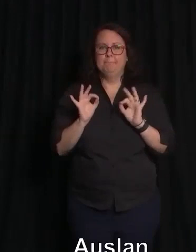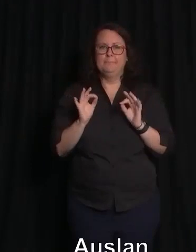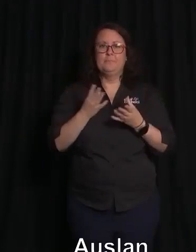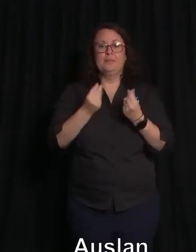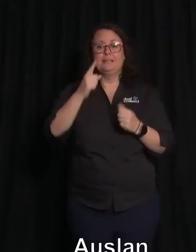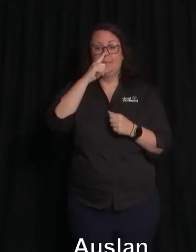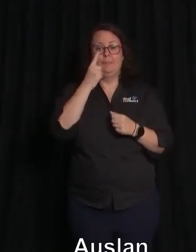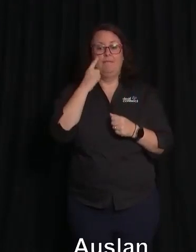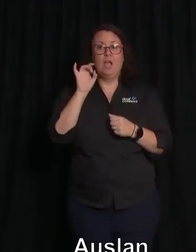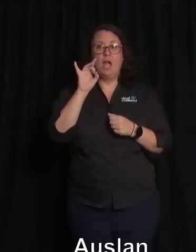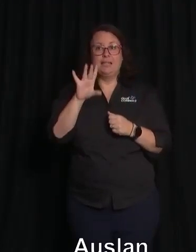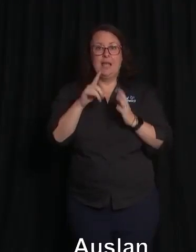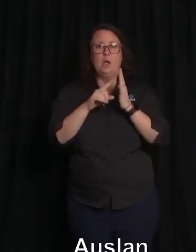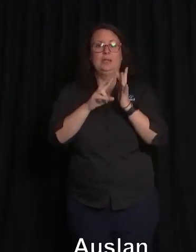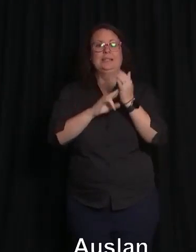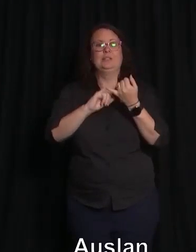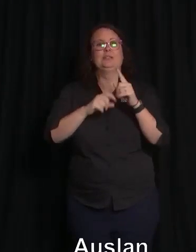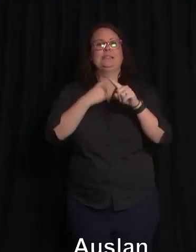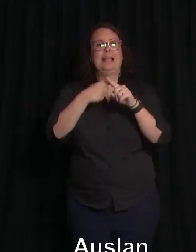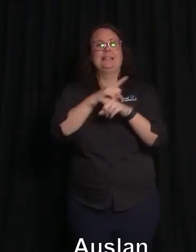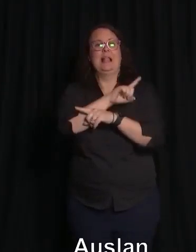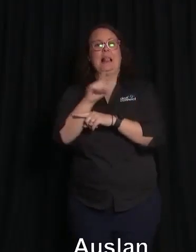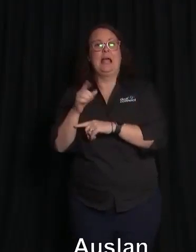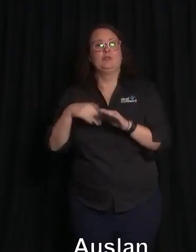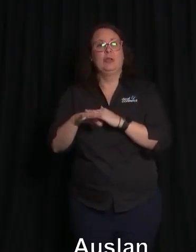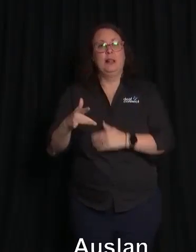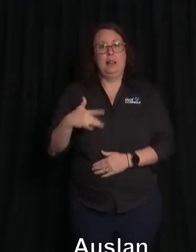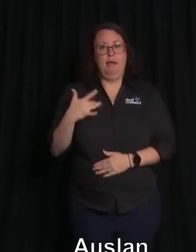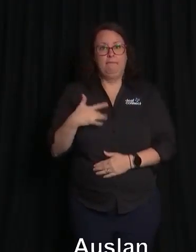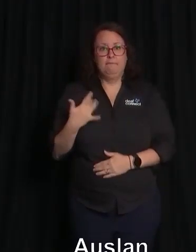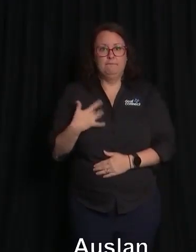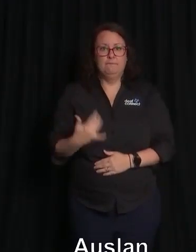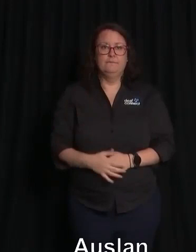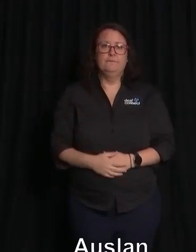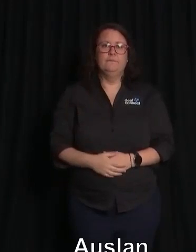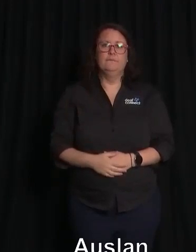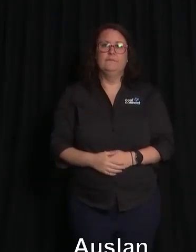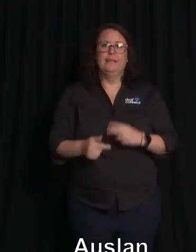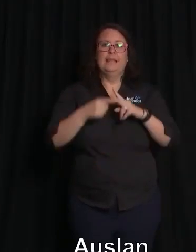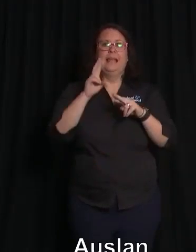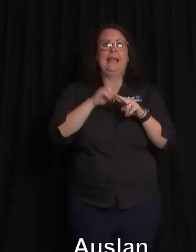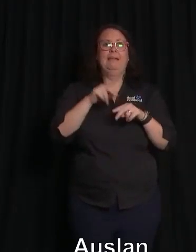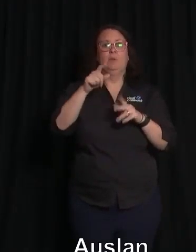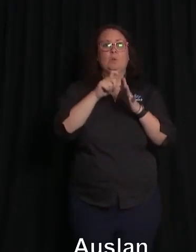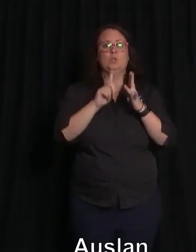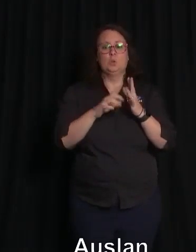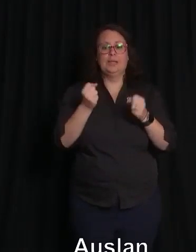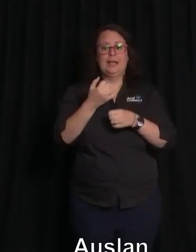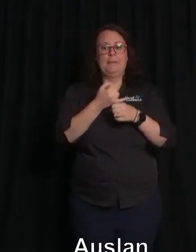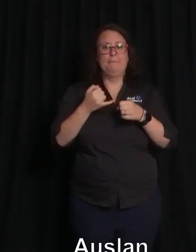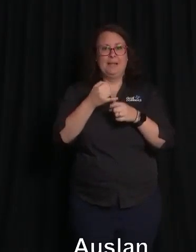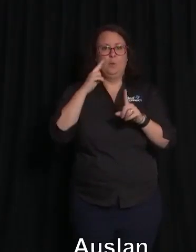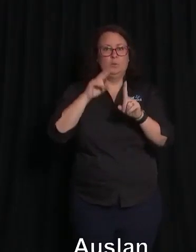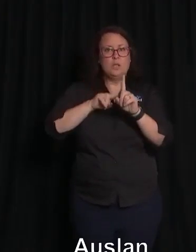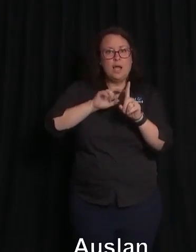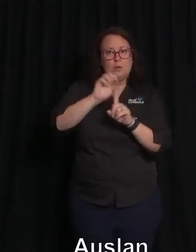find out they are intersex much later in life, and even if you do get a medical diagnosis,